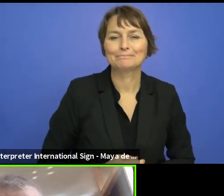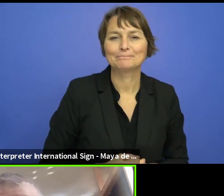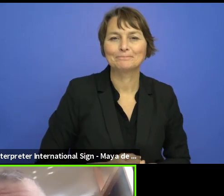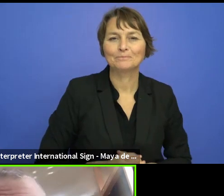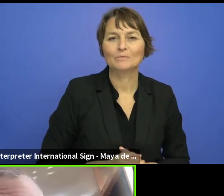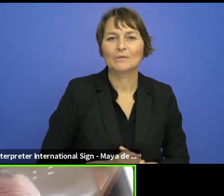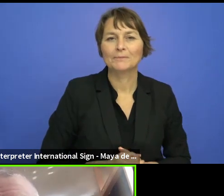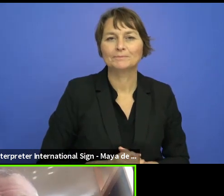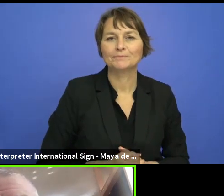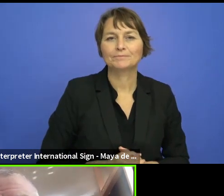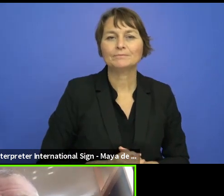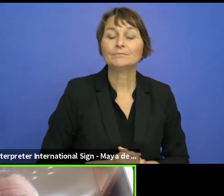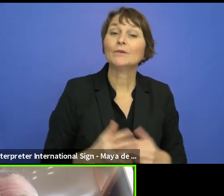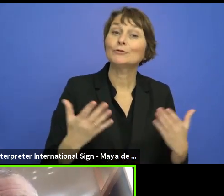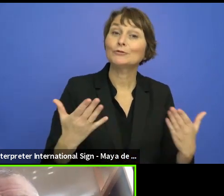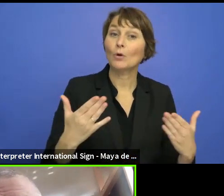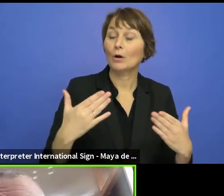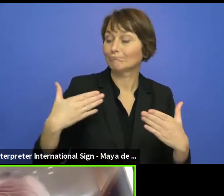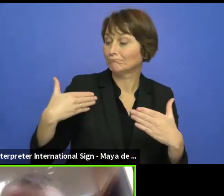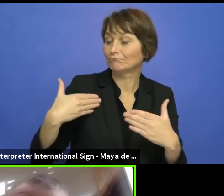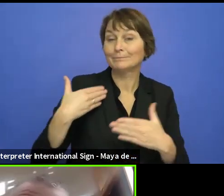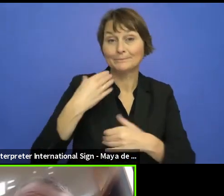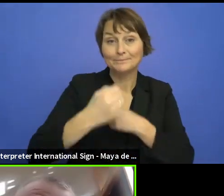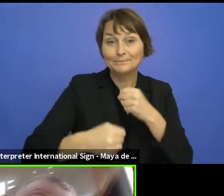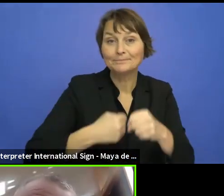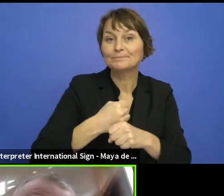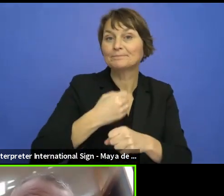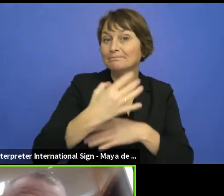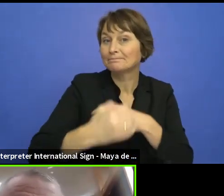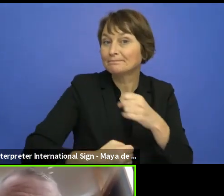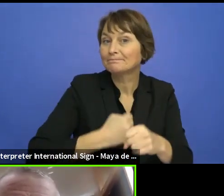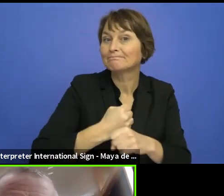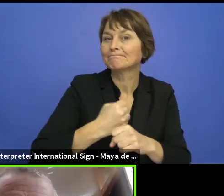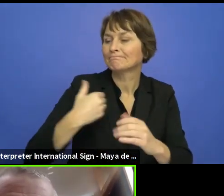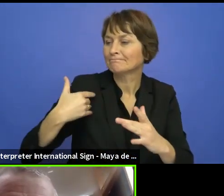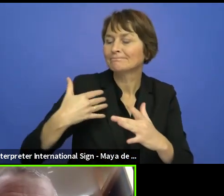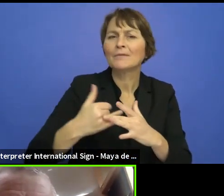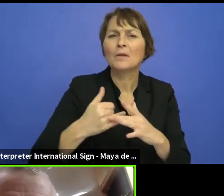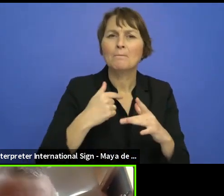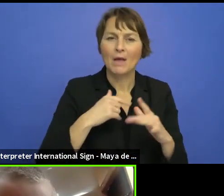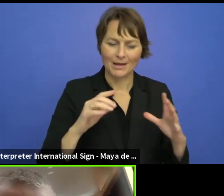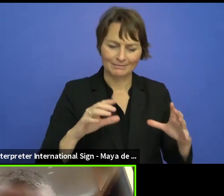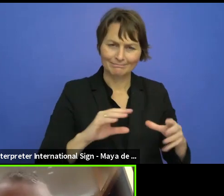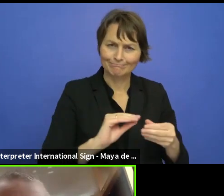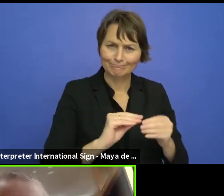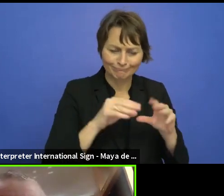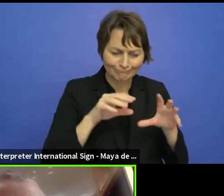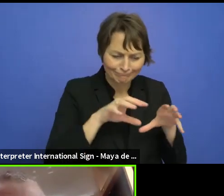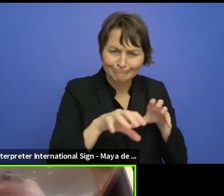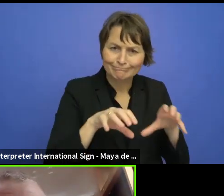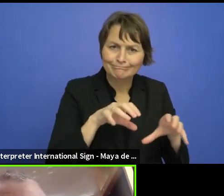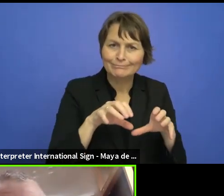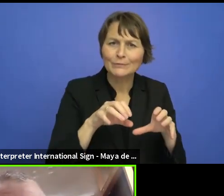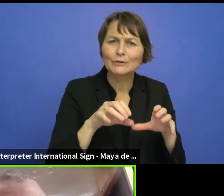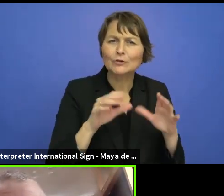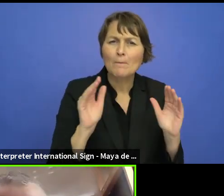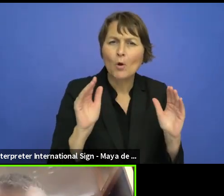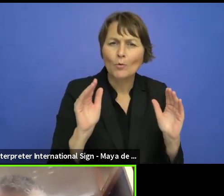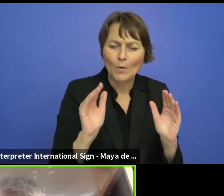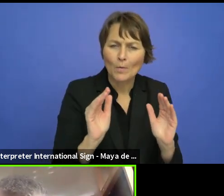the last years, my work really becomes smaller because I really feel the urge to